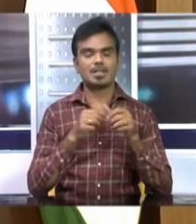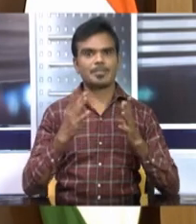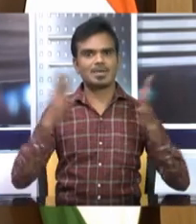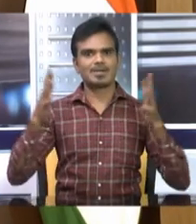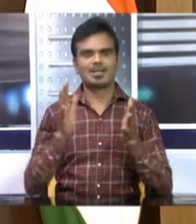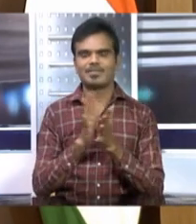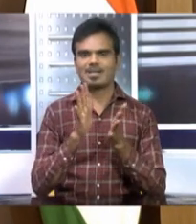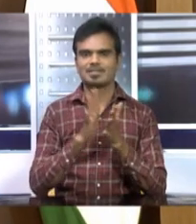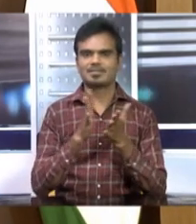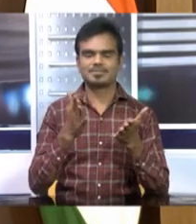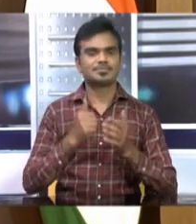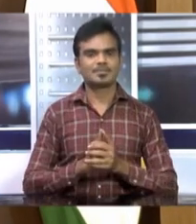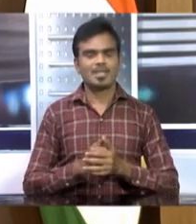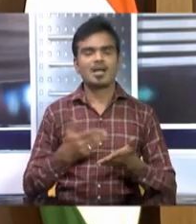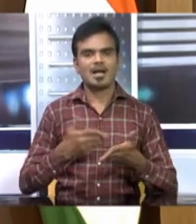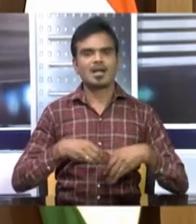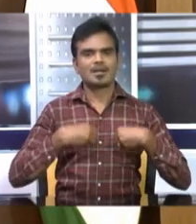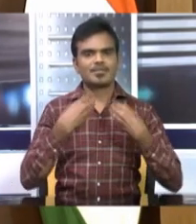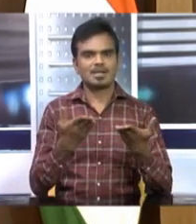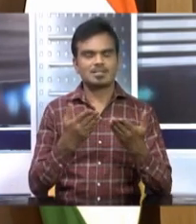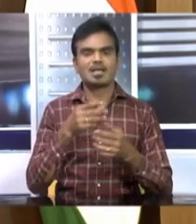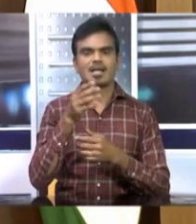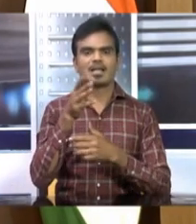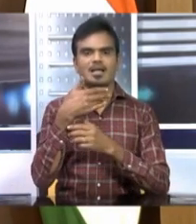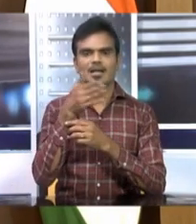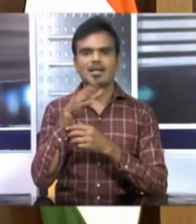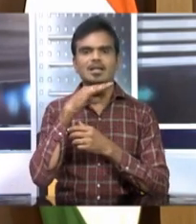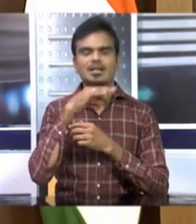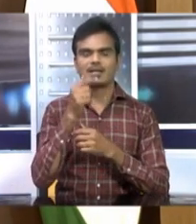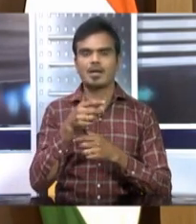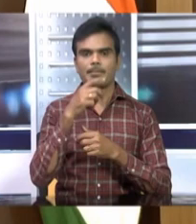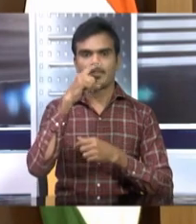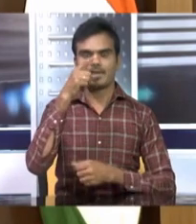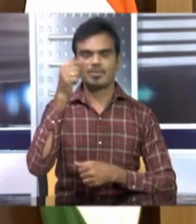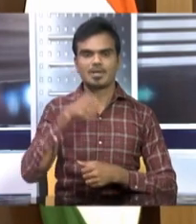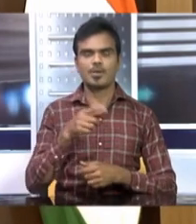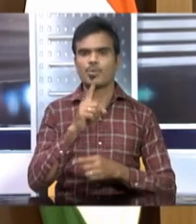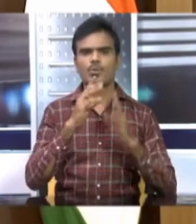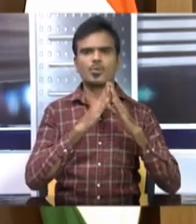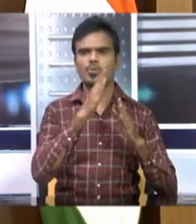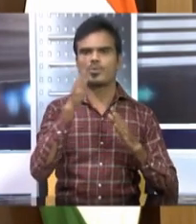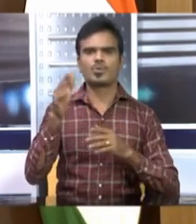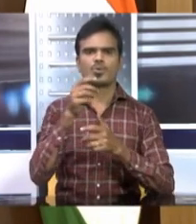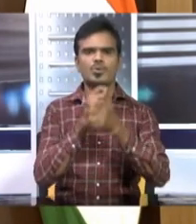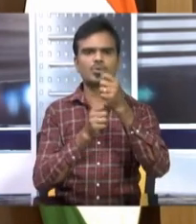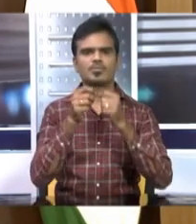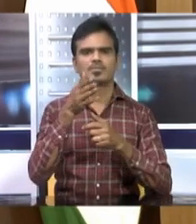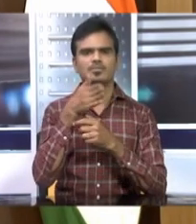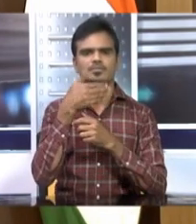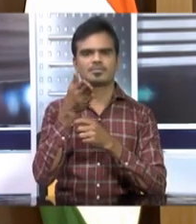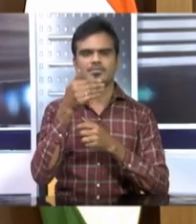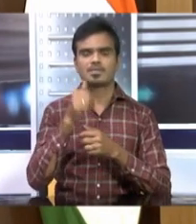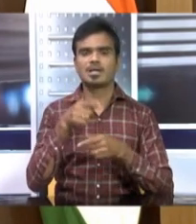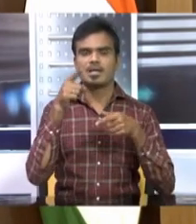Peruvida, and hoist our tricolor national flag proudly in every home, and express our